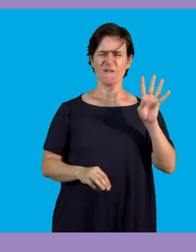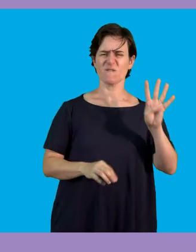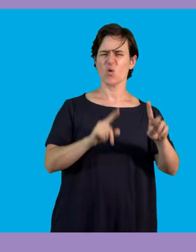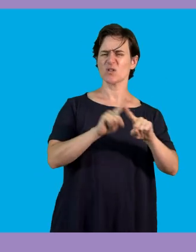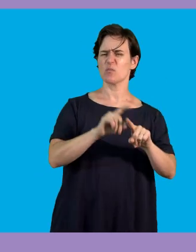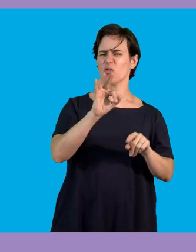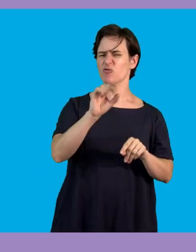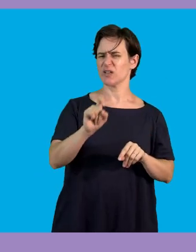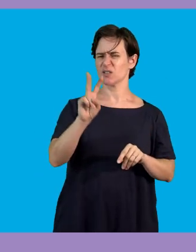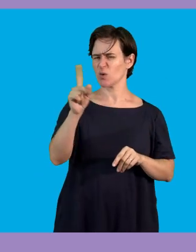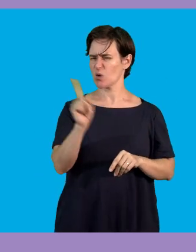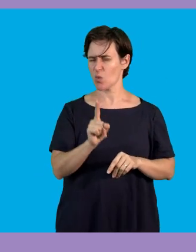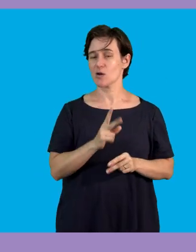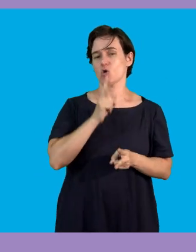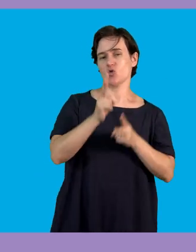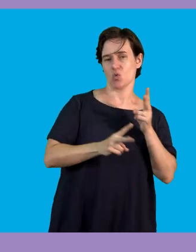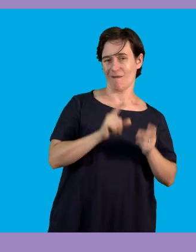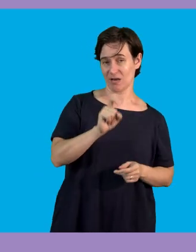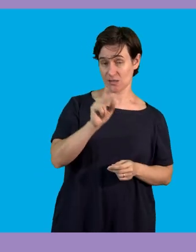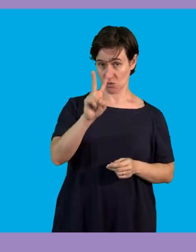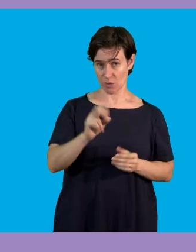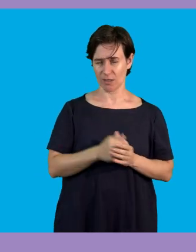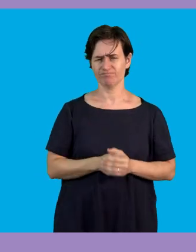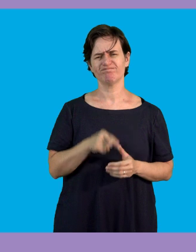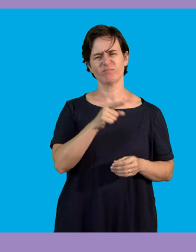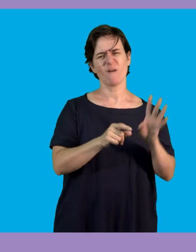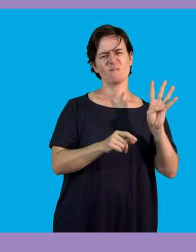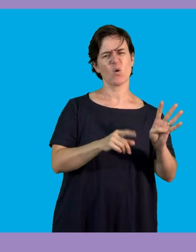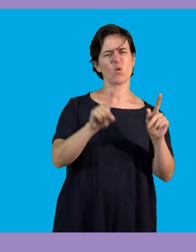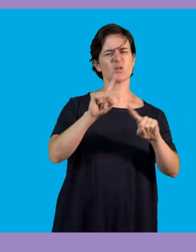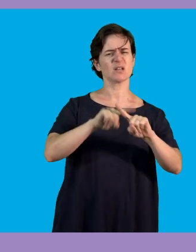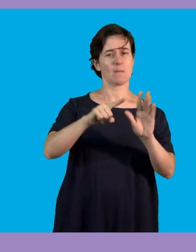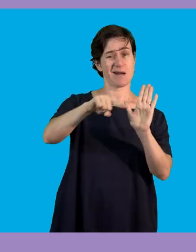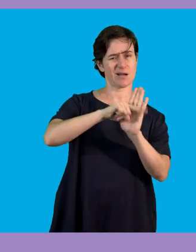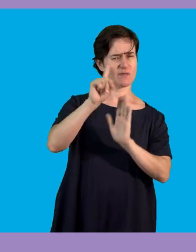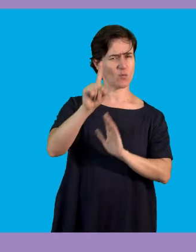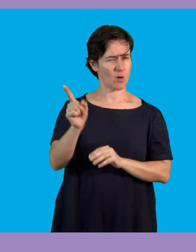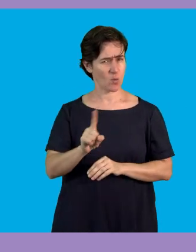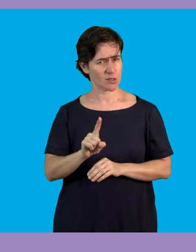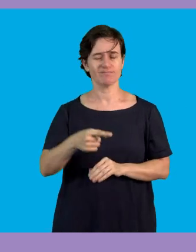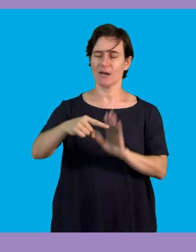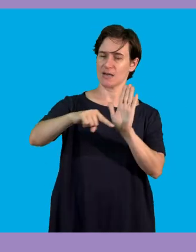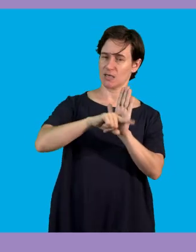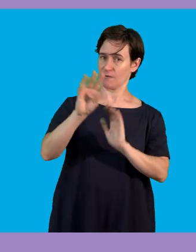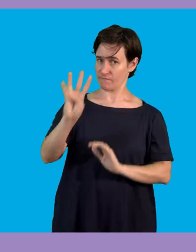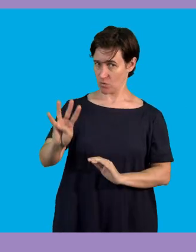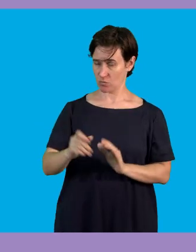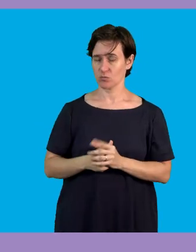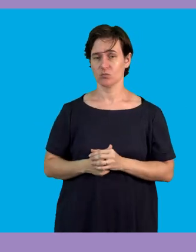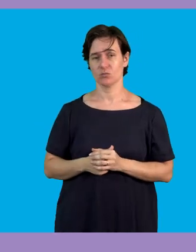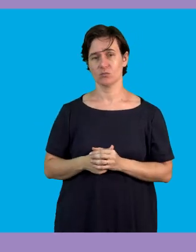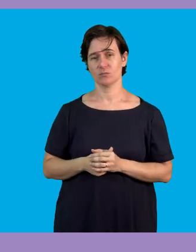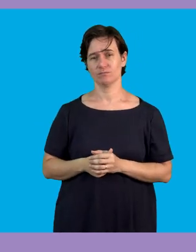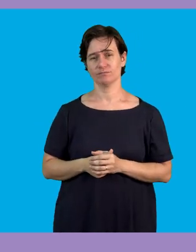us 12x squared. Then 4 multiplied by negative 1 would give us